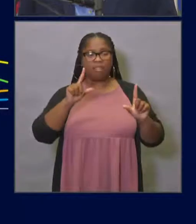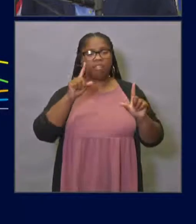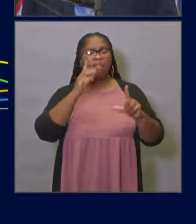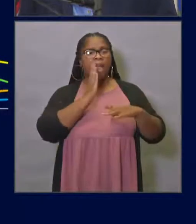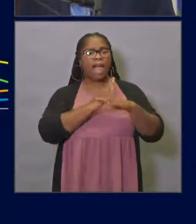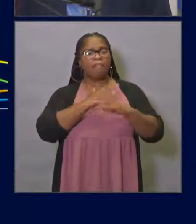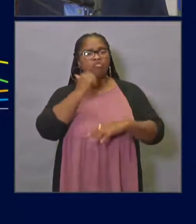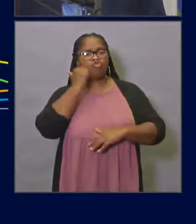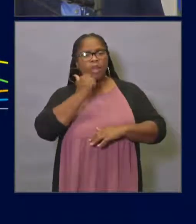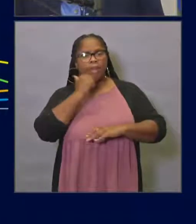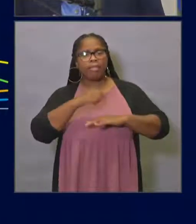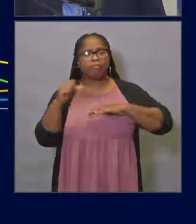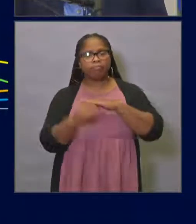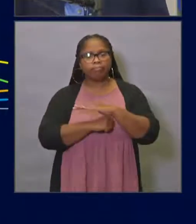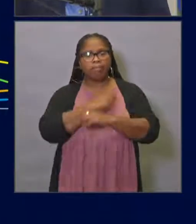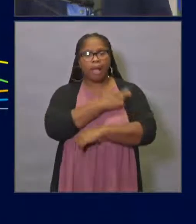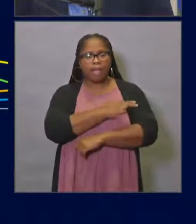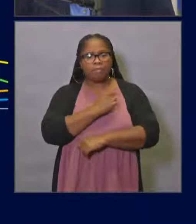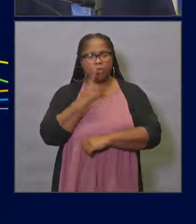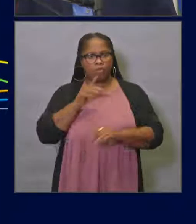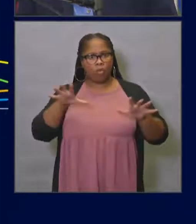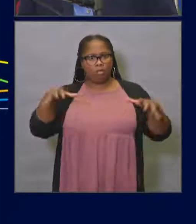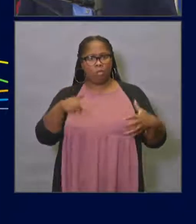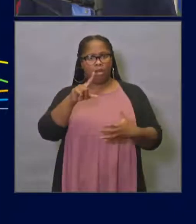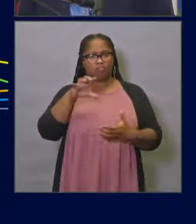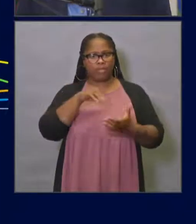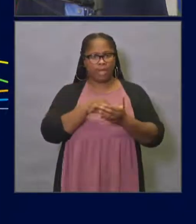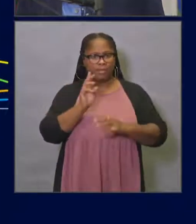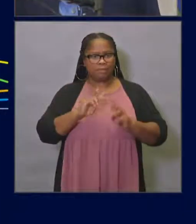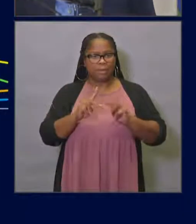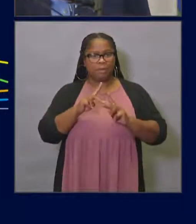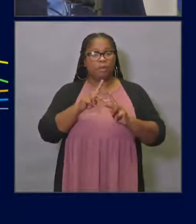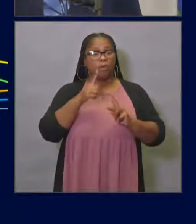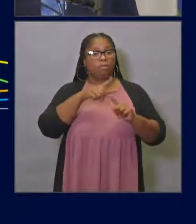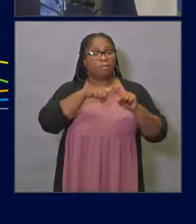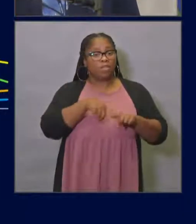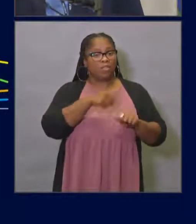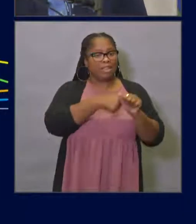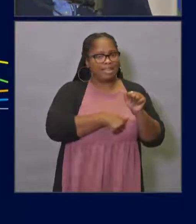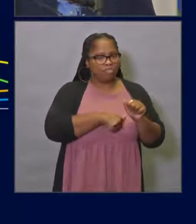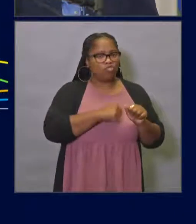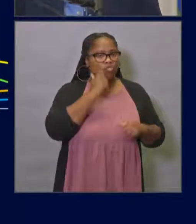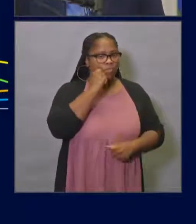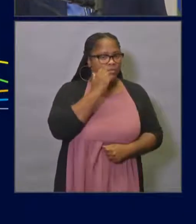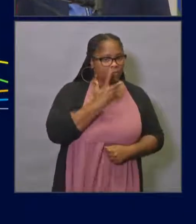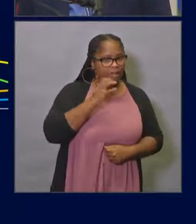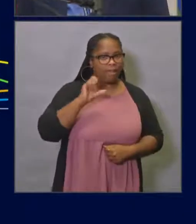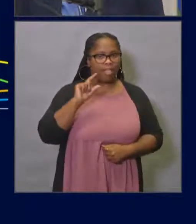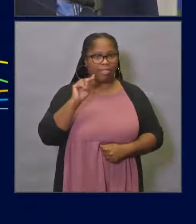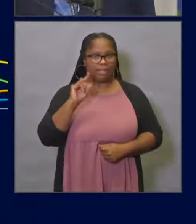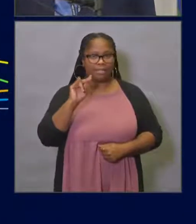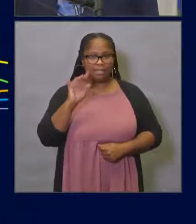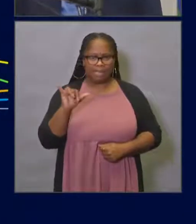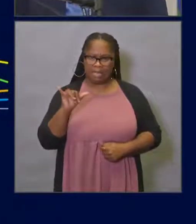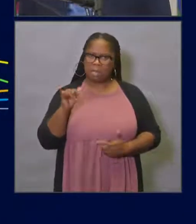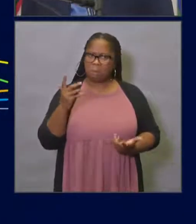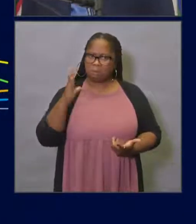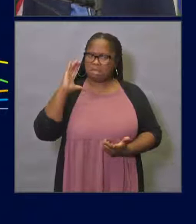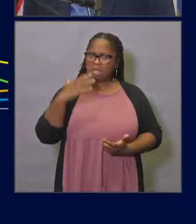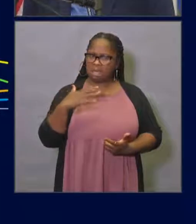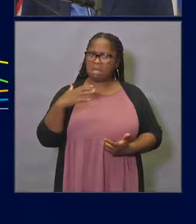100,000 people by race and ethnicity, and we see significant declines across all groups and a closing of the